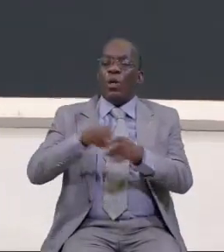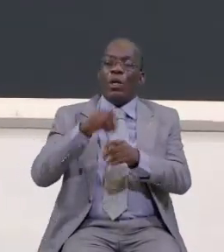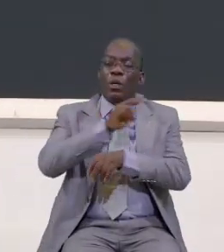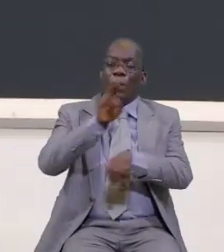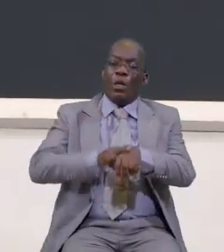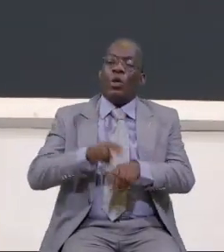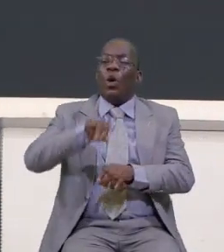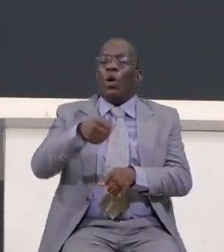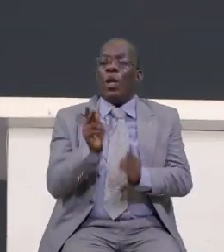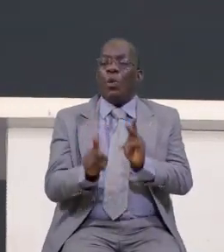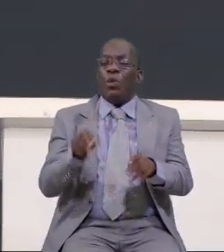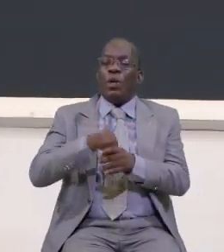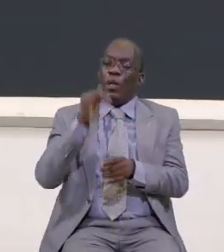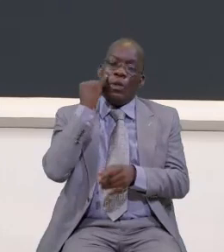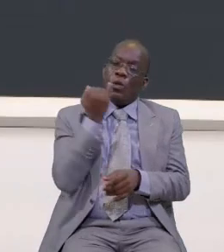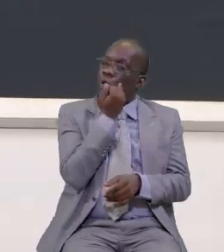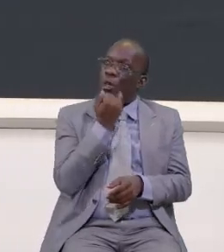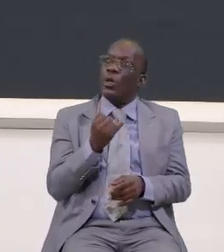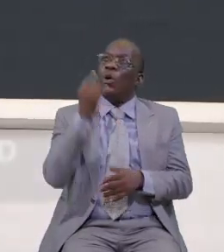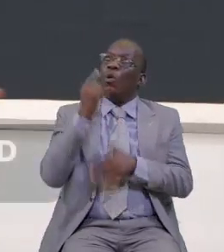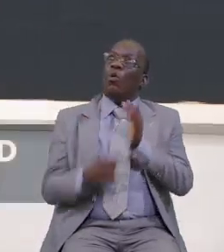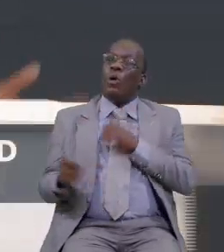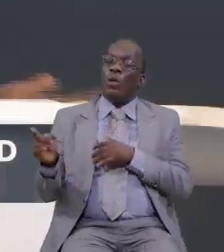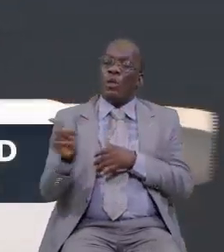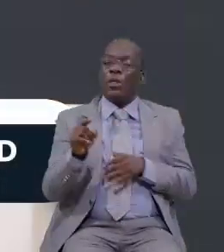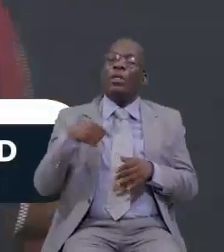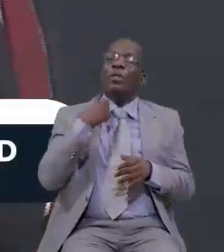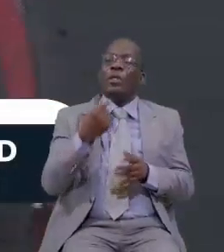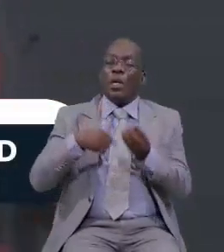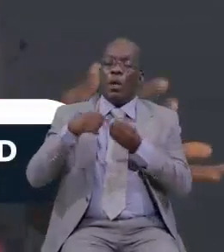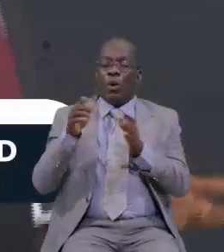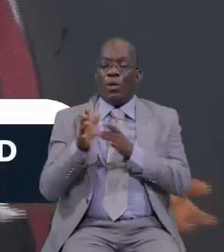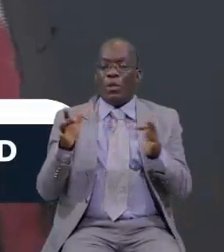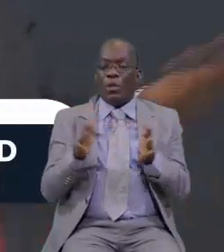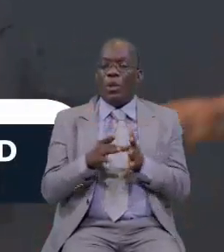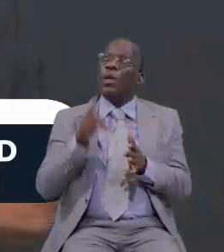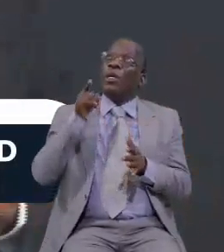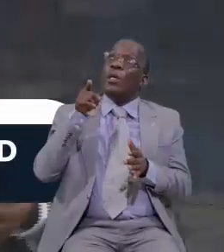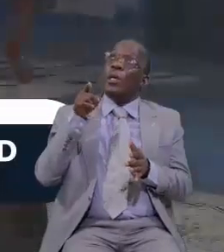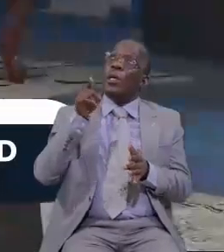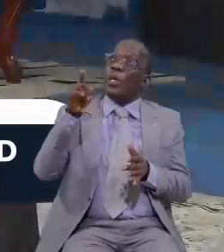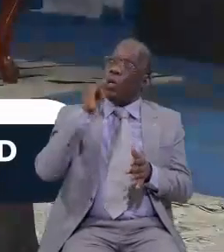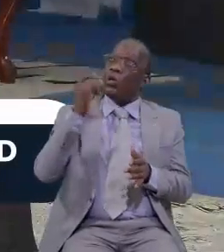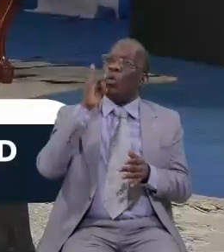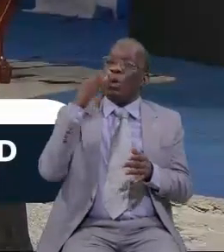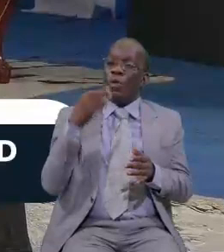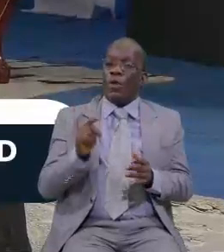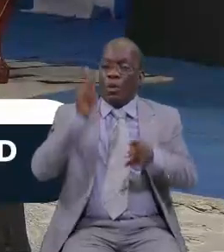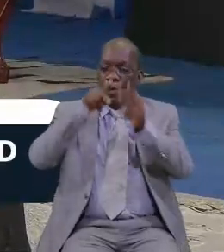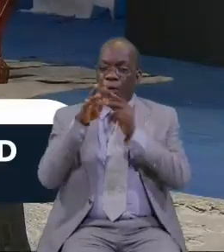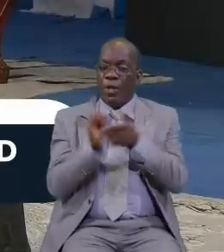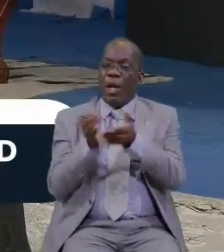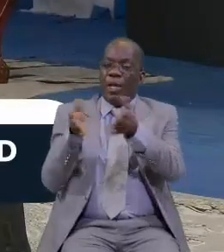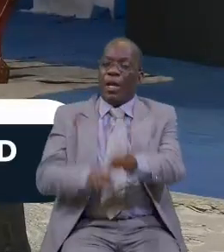they said about Jesus, they said, it's one of the prophets that died and came back. They said, it's even like Jeremiah, it's